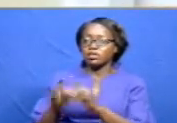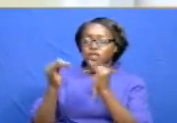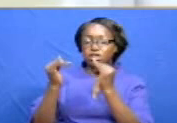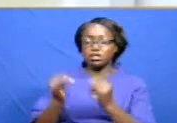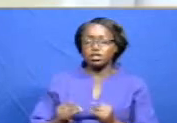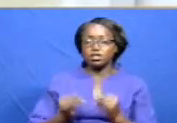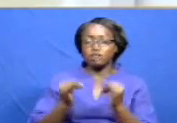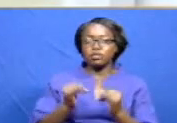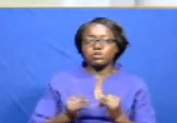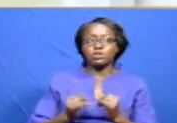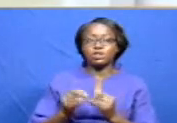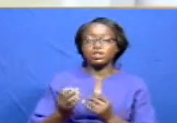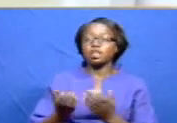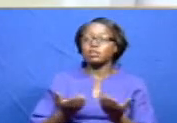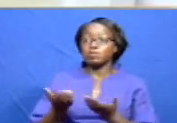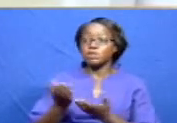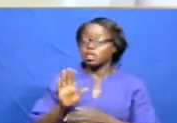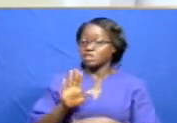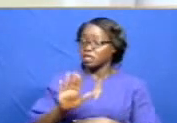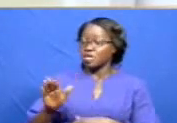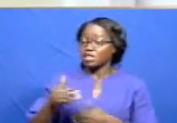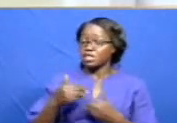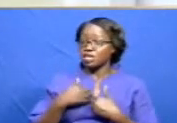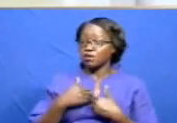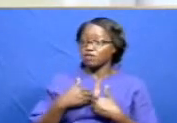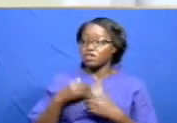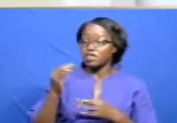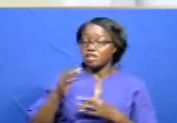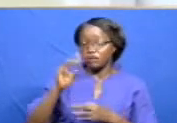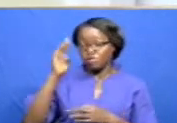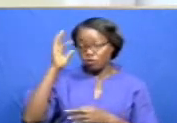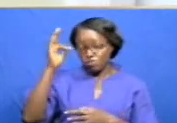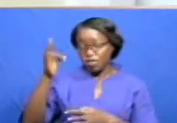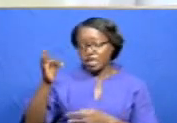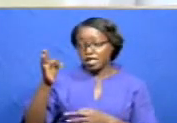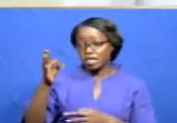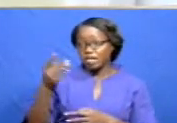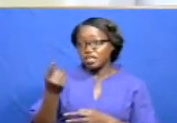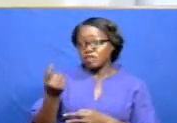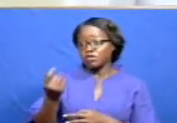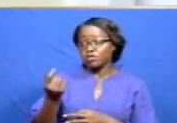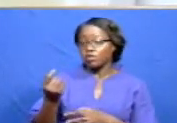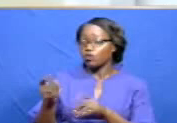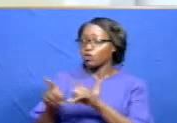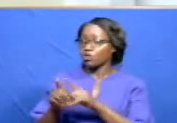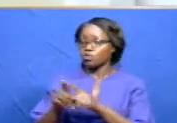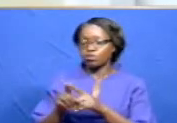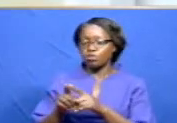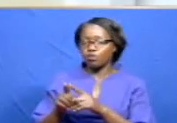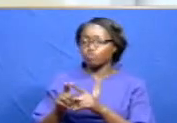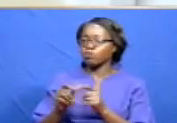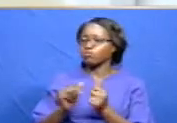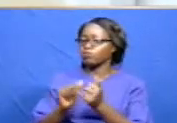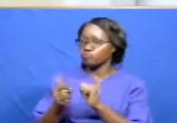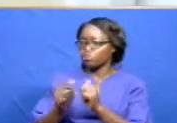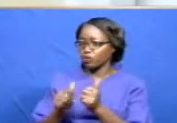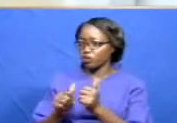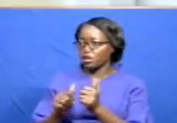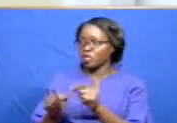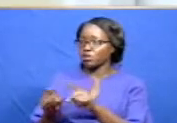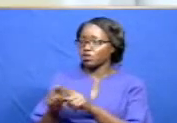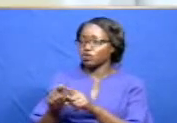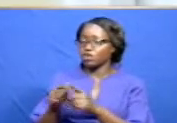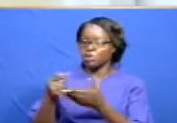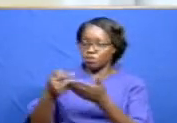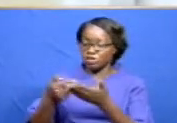in running their own affairs. And if you will, it is the few to whom we owe so much. And also, just to delve into